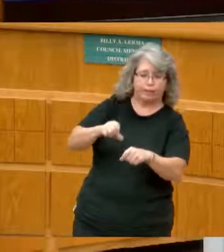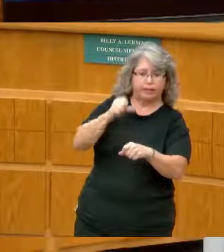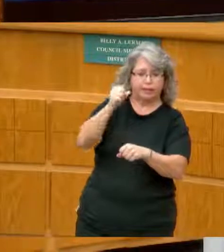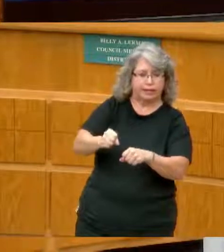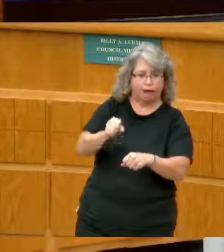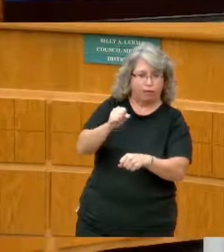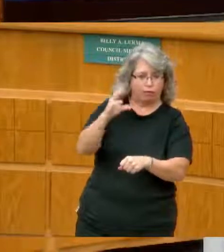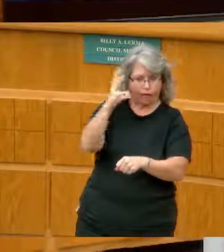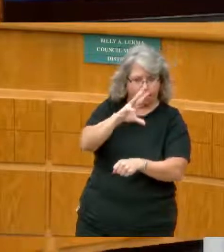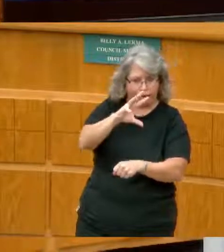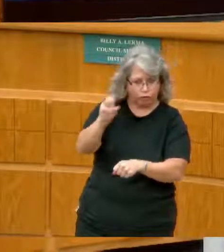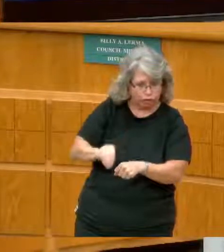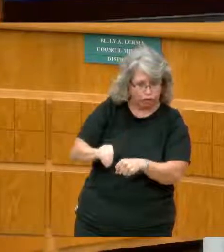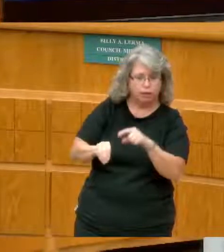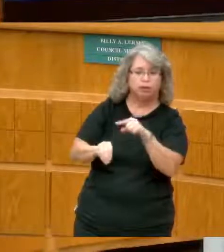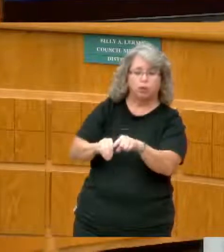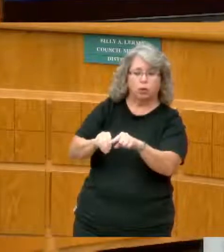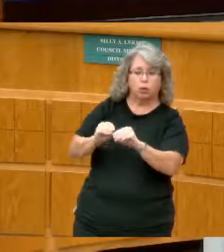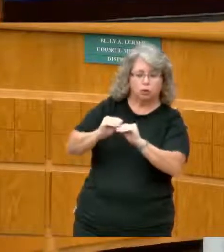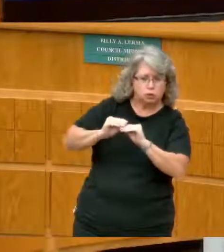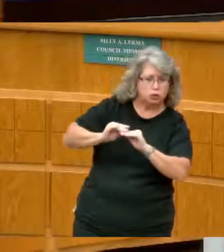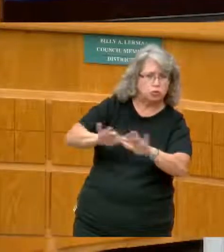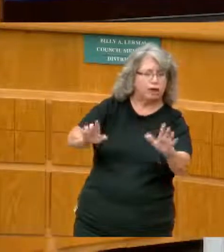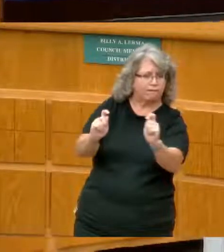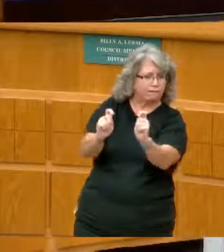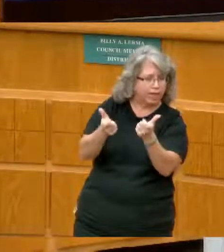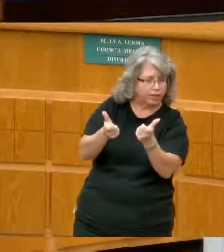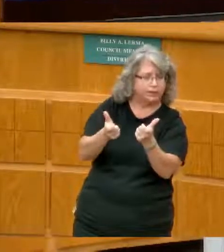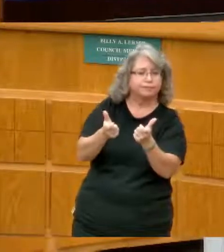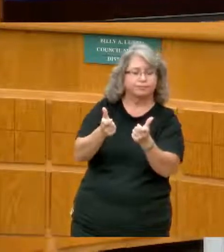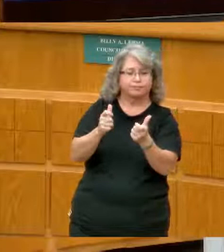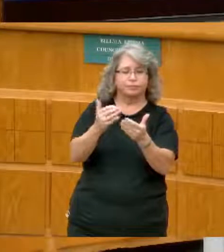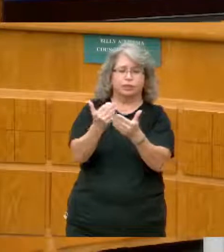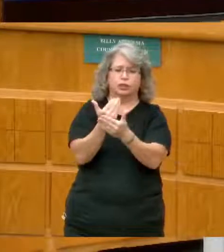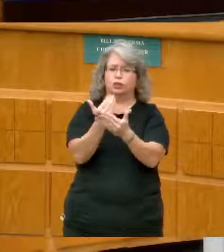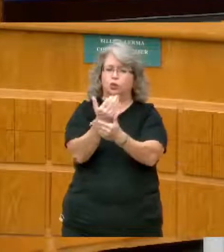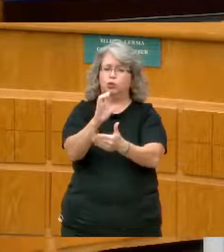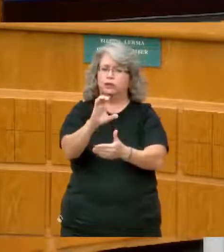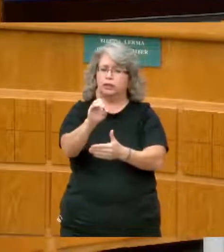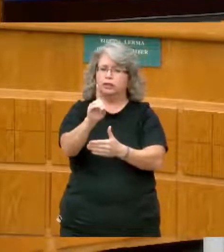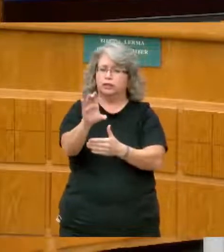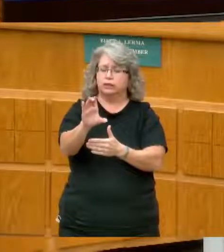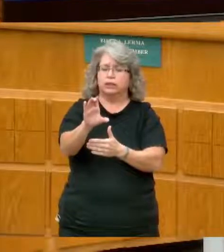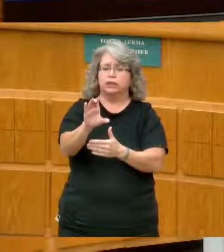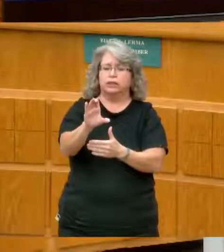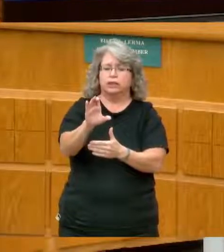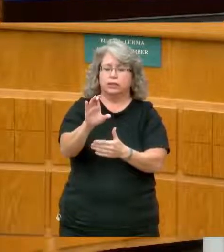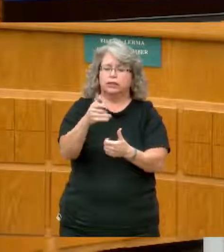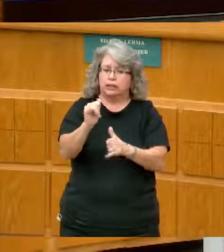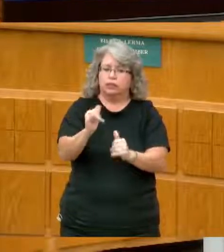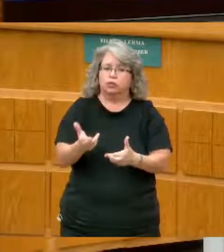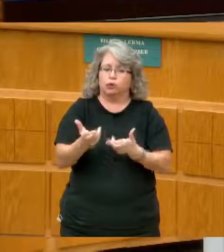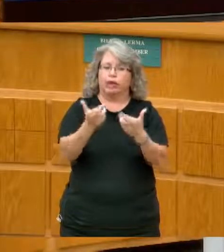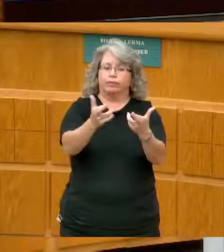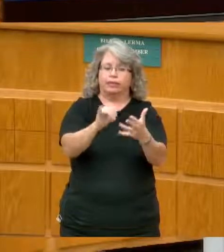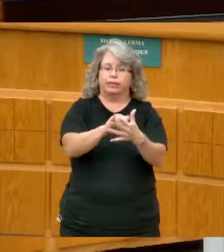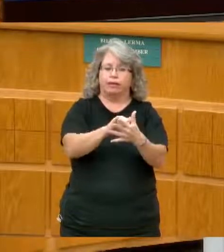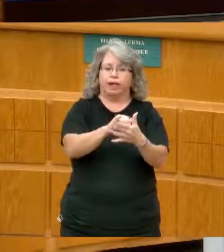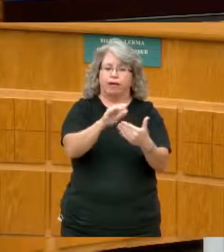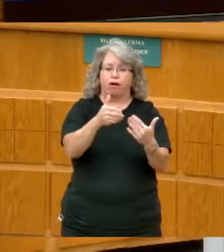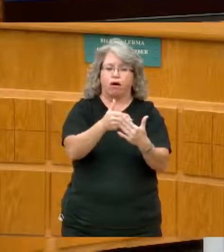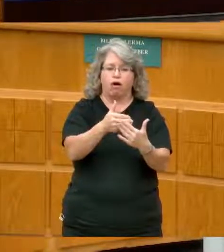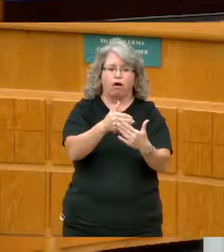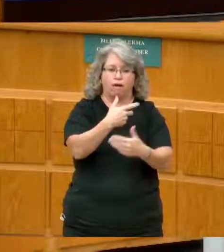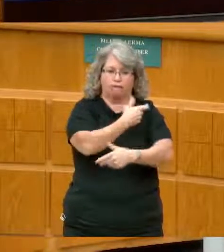Omicron variant is relatively new, CDC emphasizes that current vaccines, the Pfizer, the Moderna, and